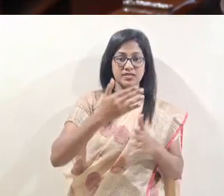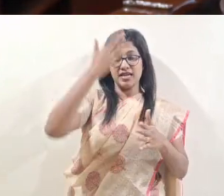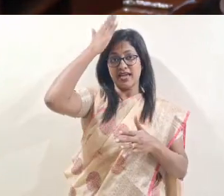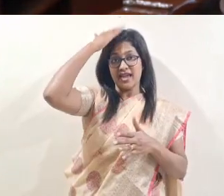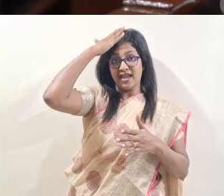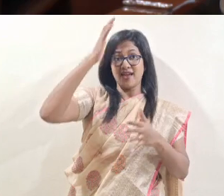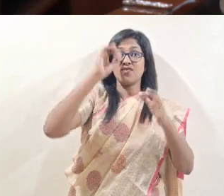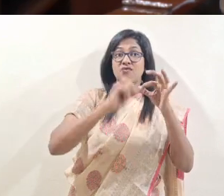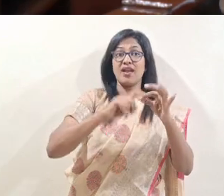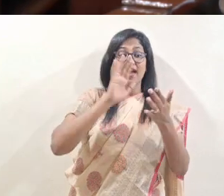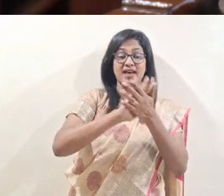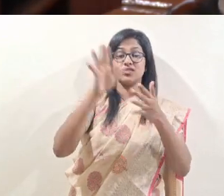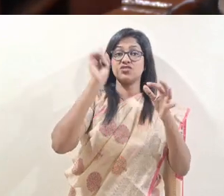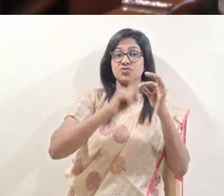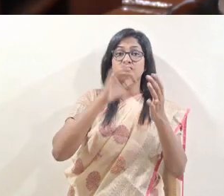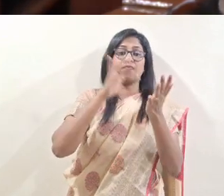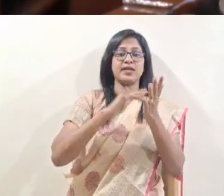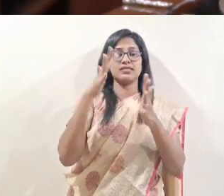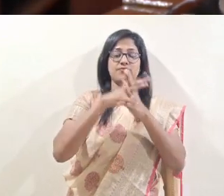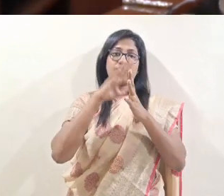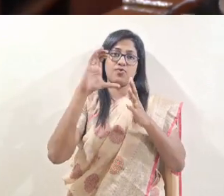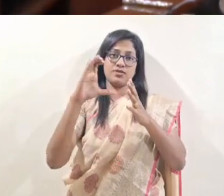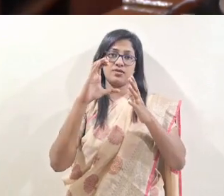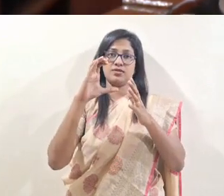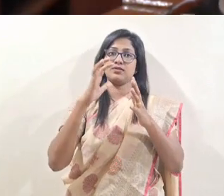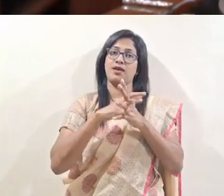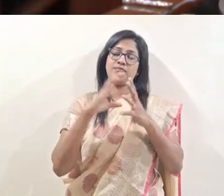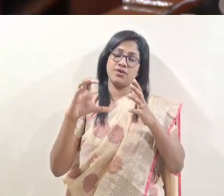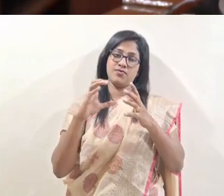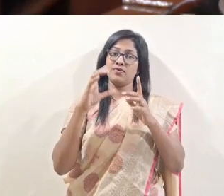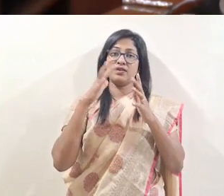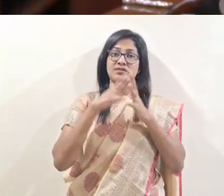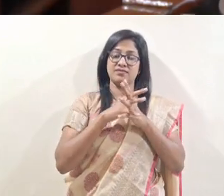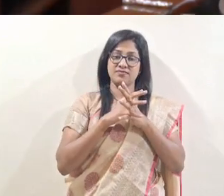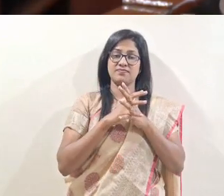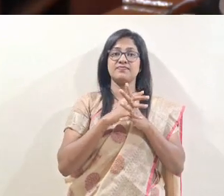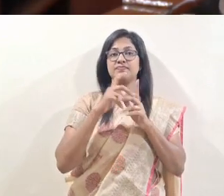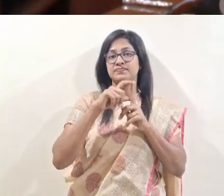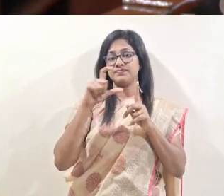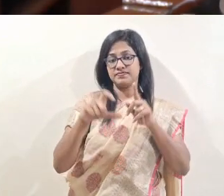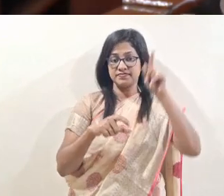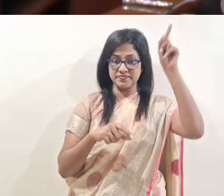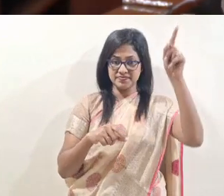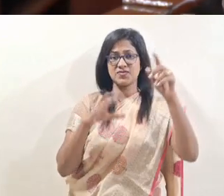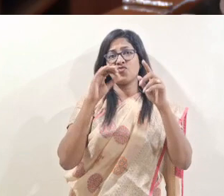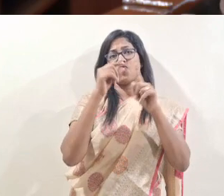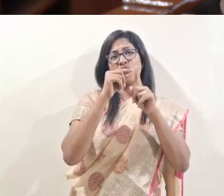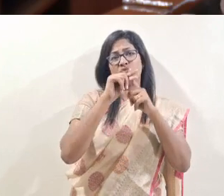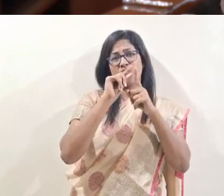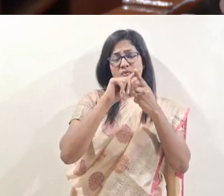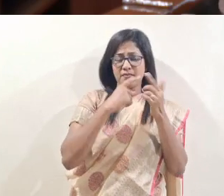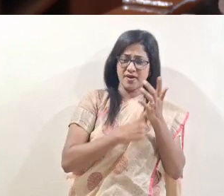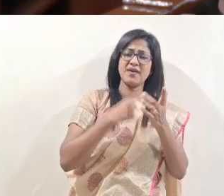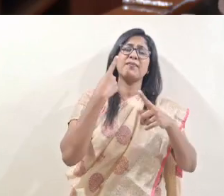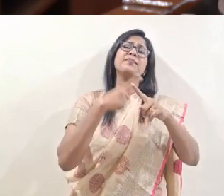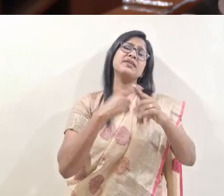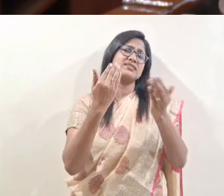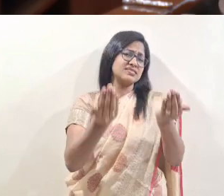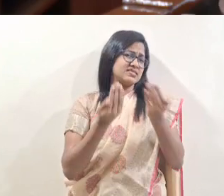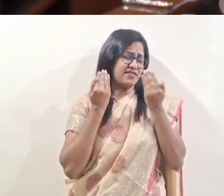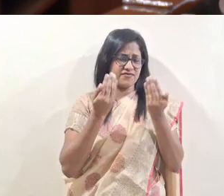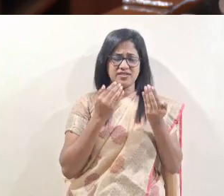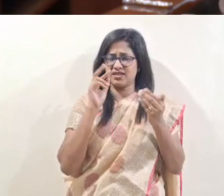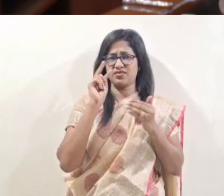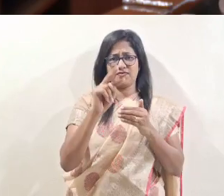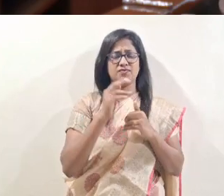Washington, DC. Well, the question is about copper as well as about the safety aspects. And first